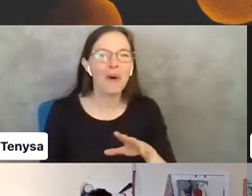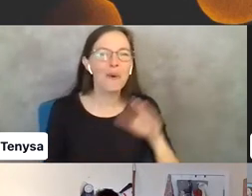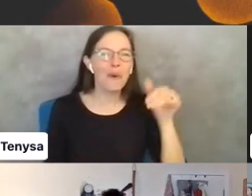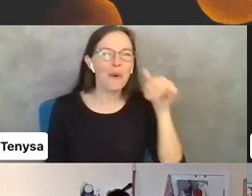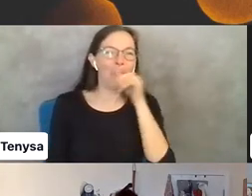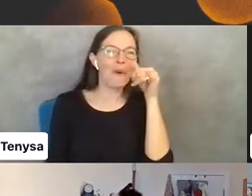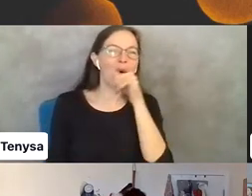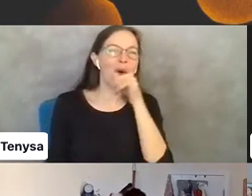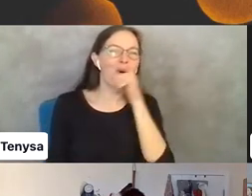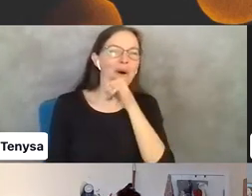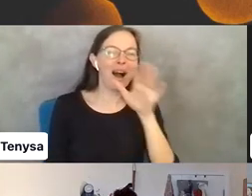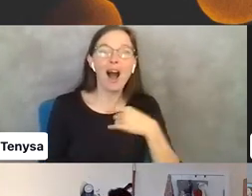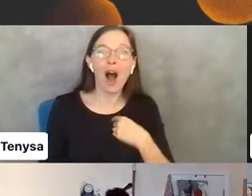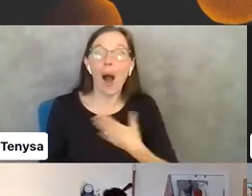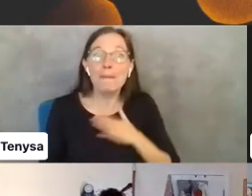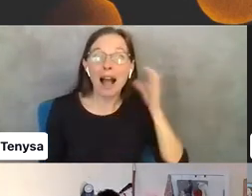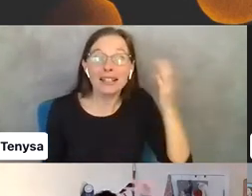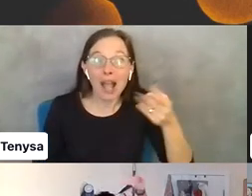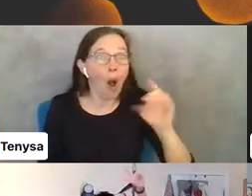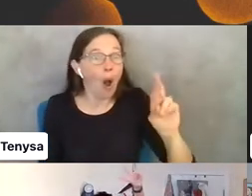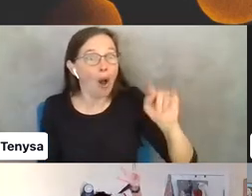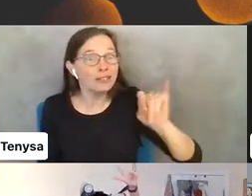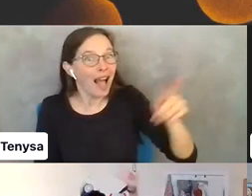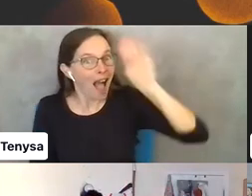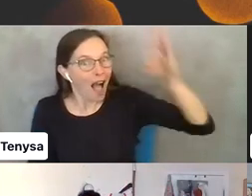my goodness. I have a cousin here. Ortiz, what's up?